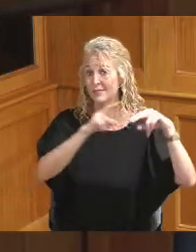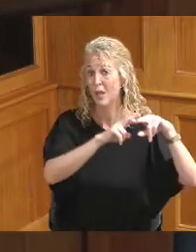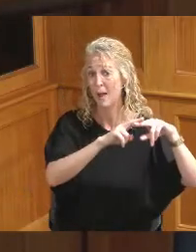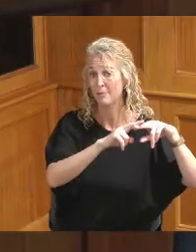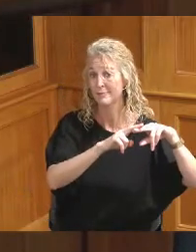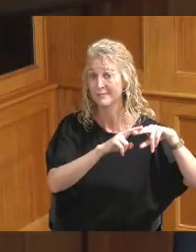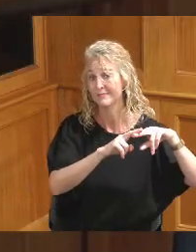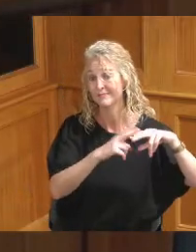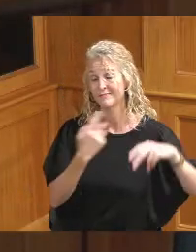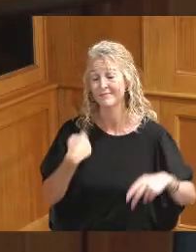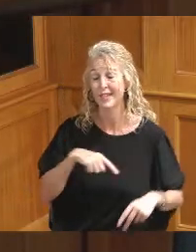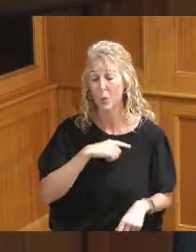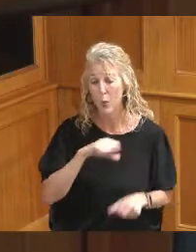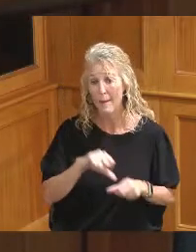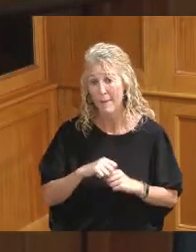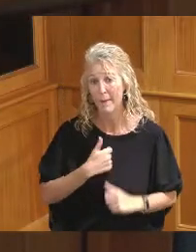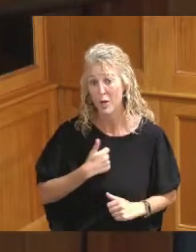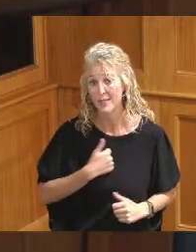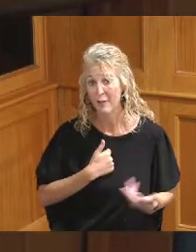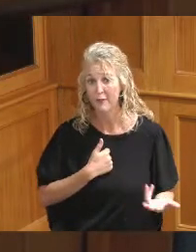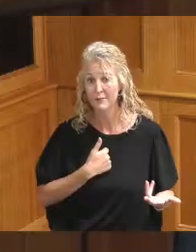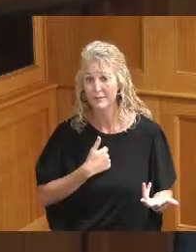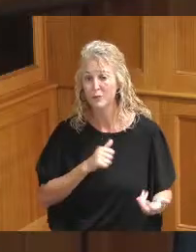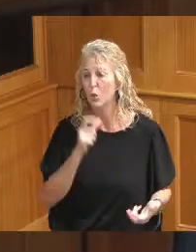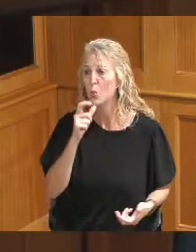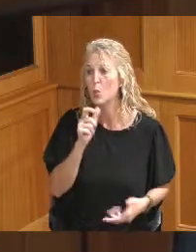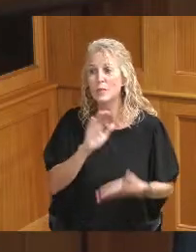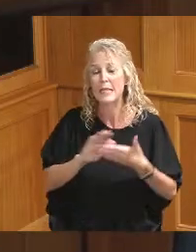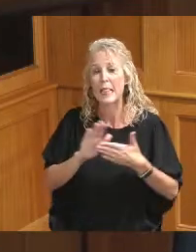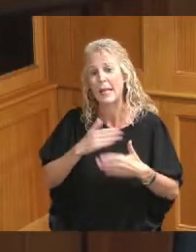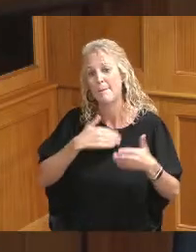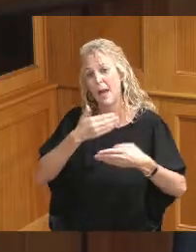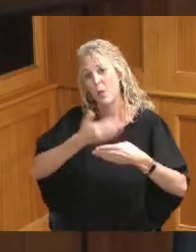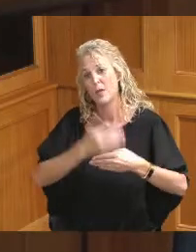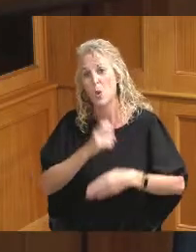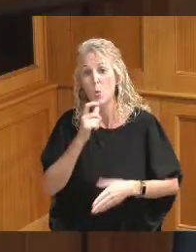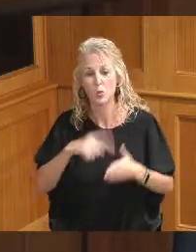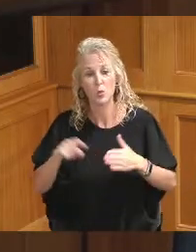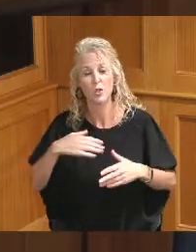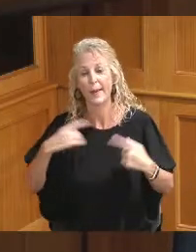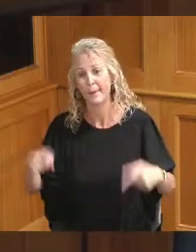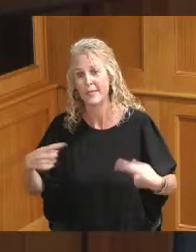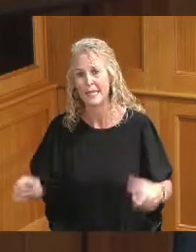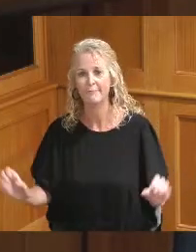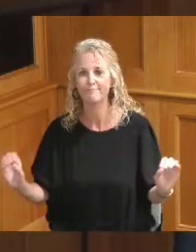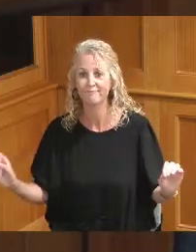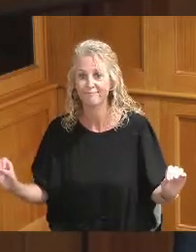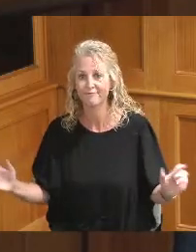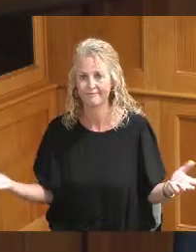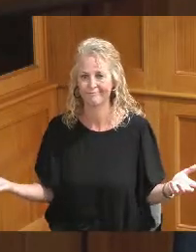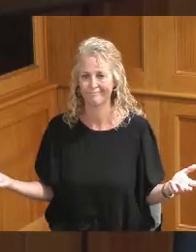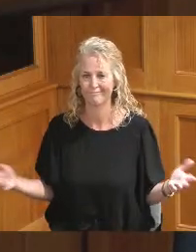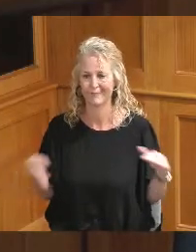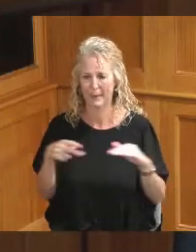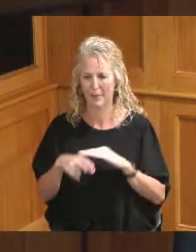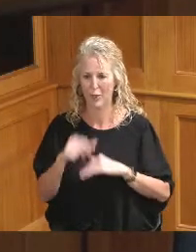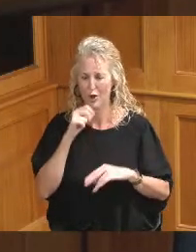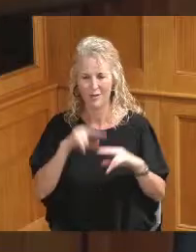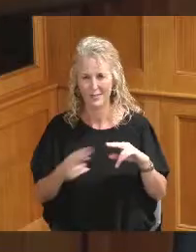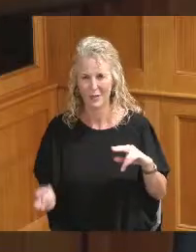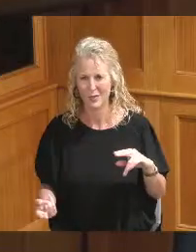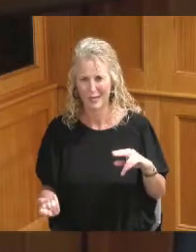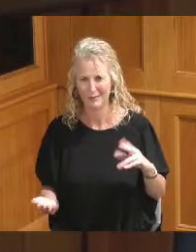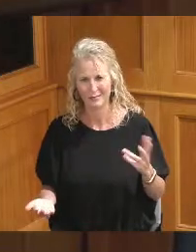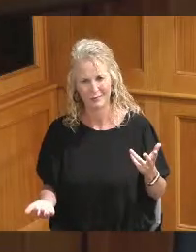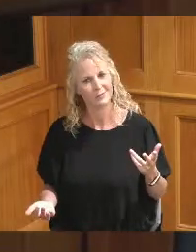roof, and nobody is cleaning the windows, nobody's checking your tires, and you're pumping the gas in the